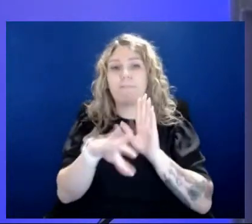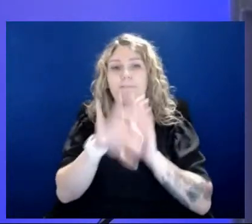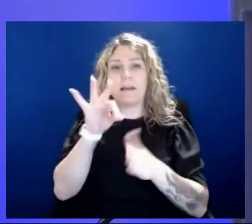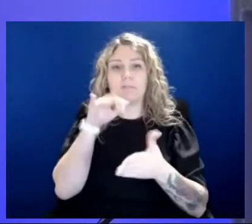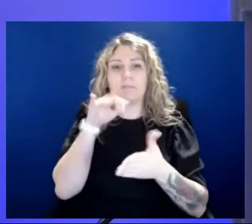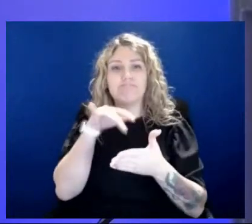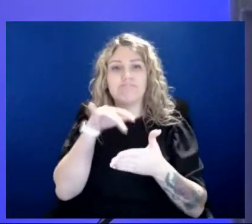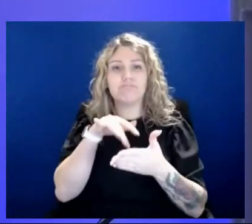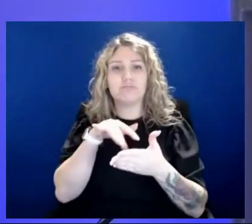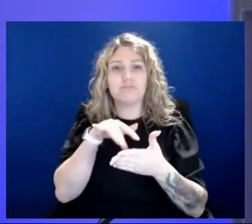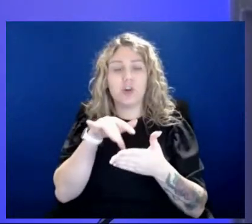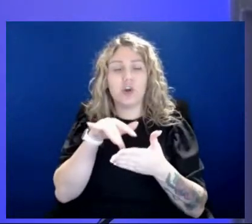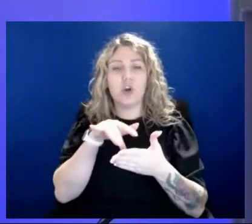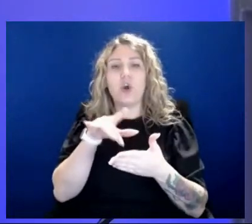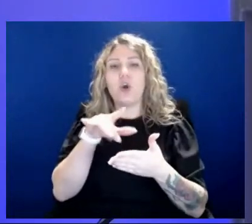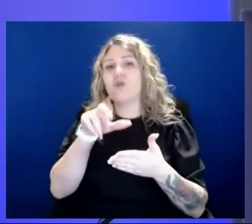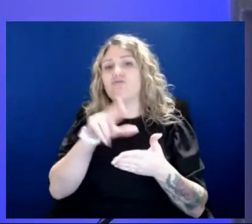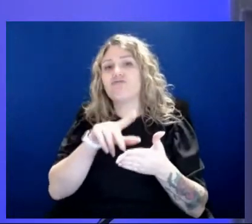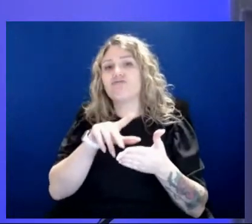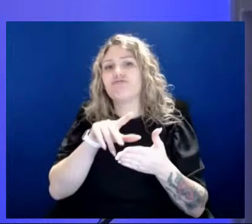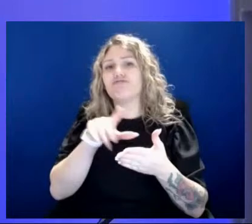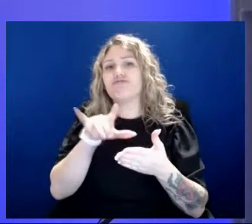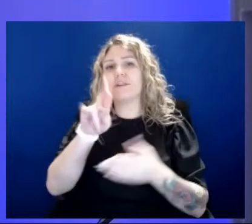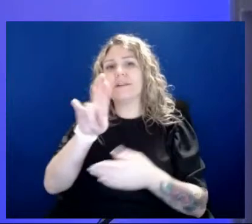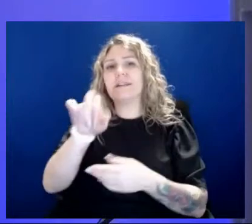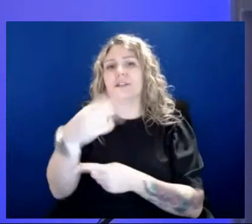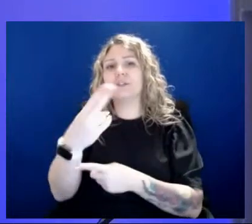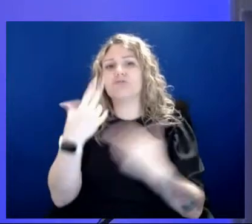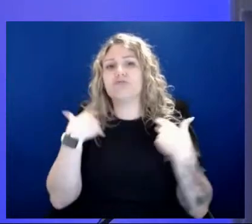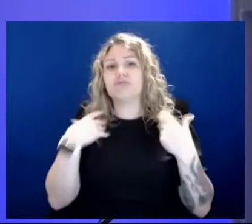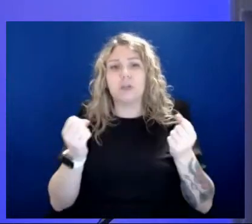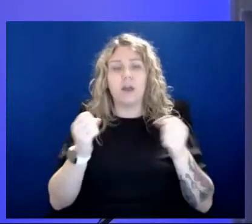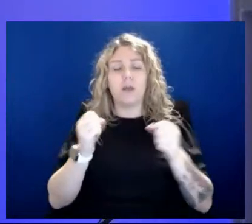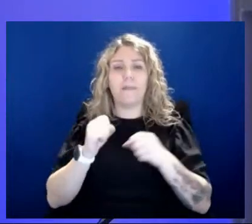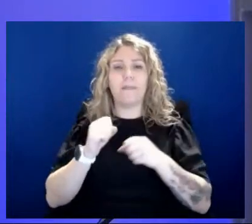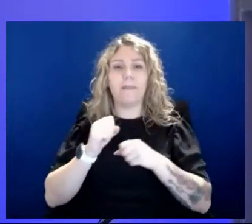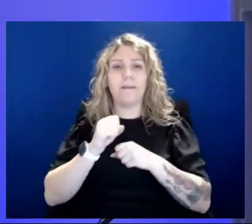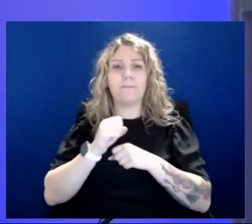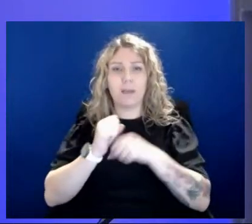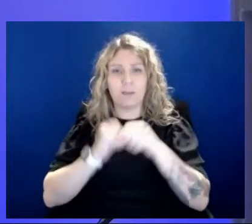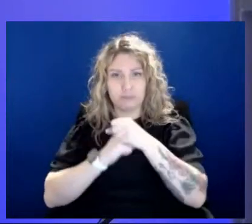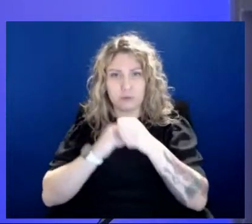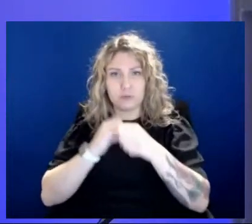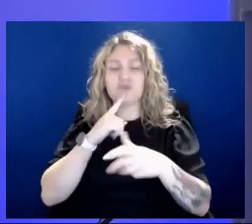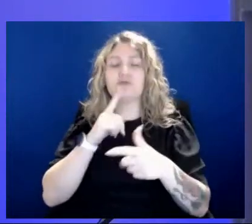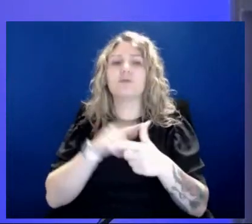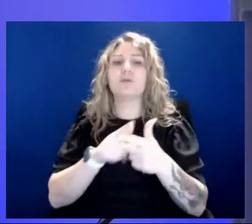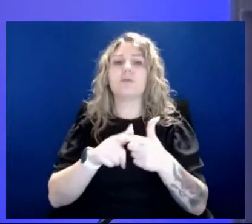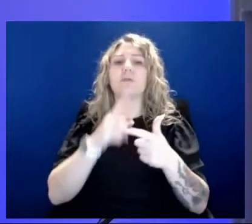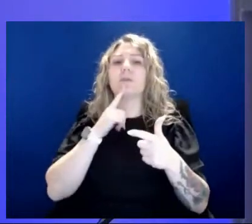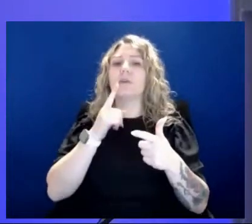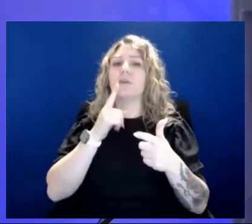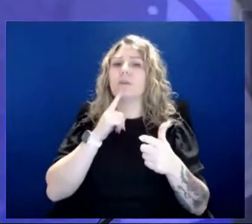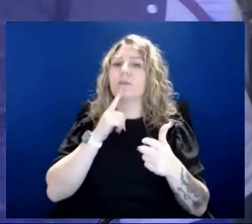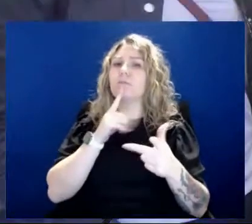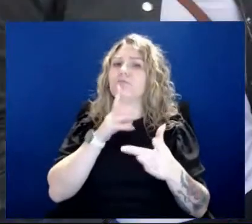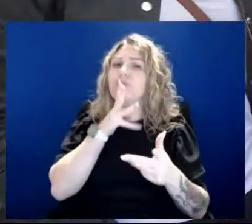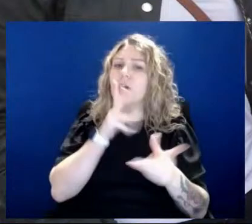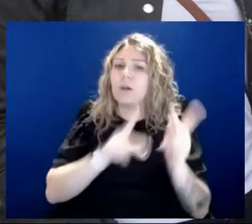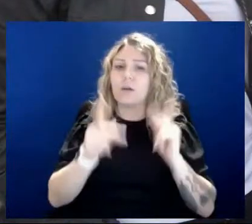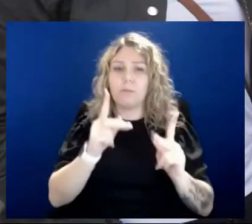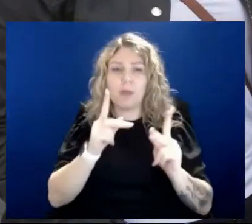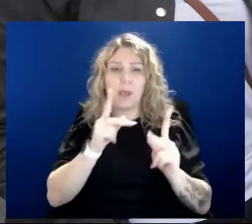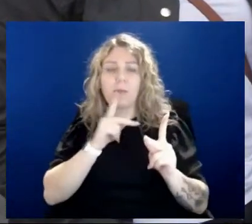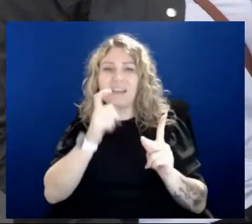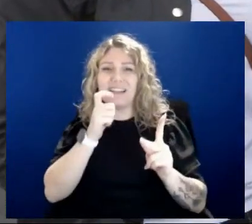Healthcare Foundation. So we spoke with some folks who explained the impact of underserved communities. Maybe that's